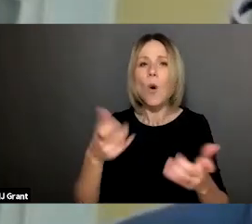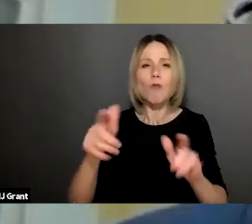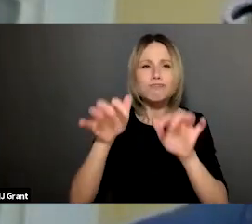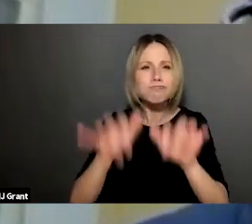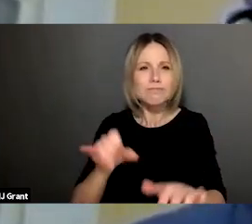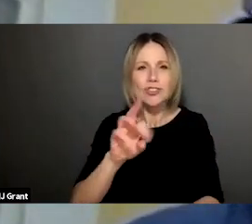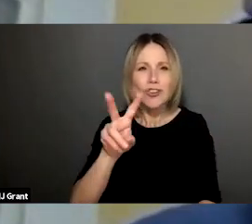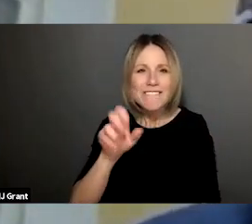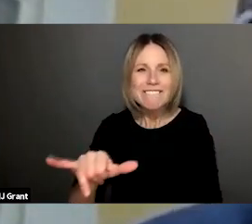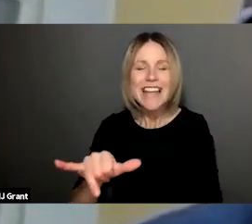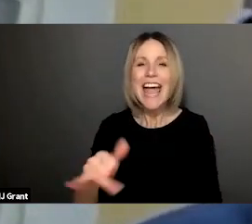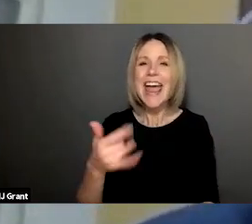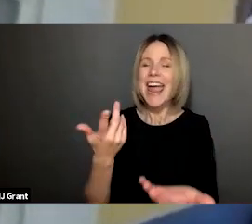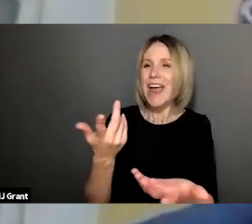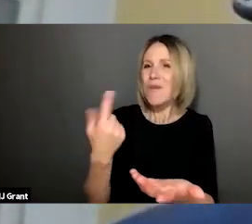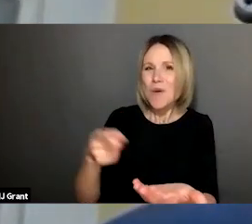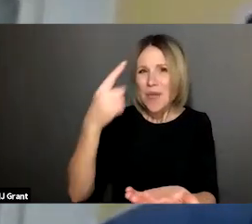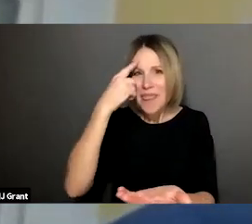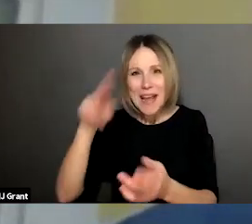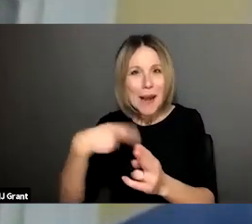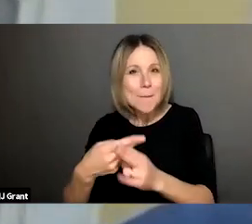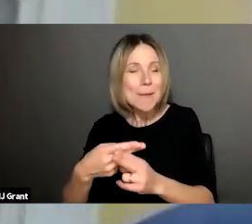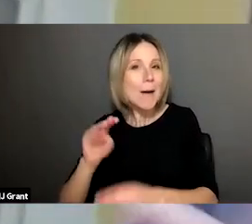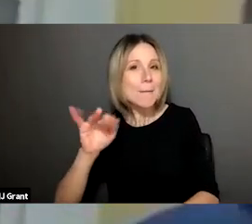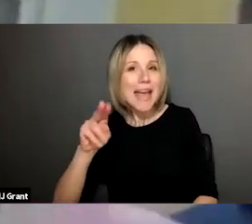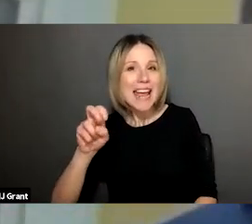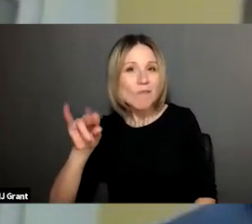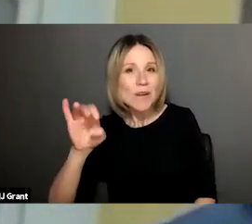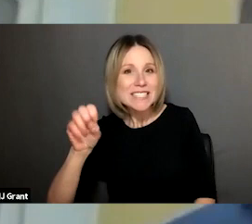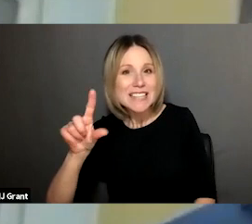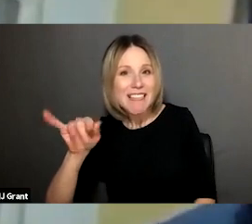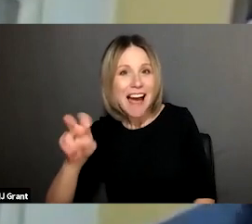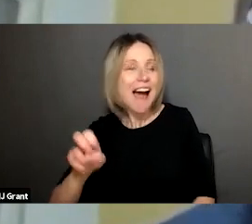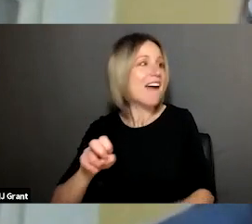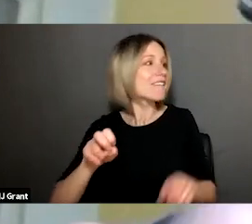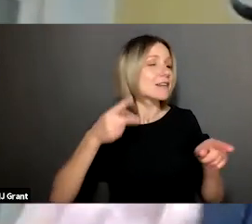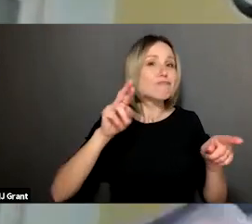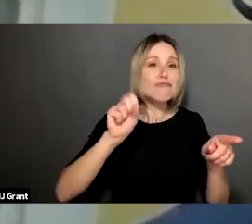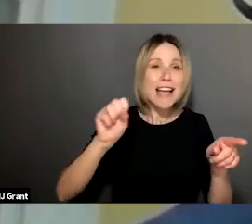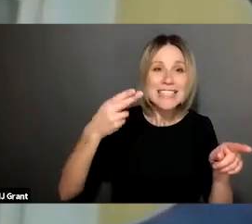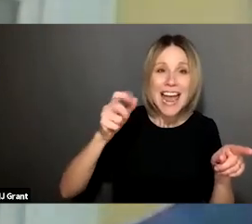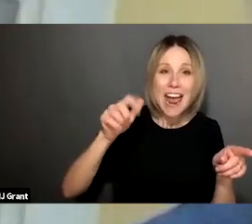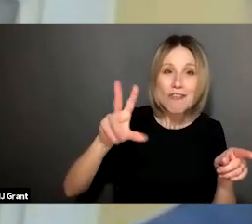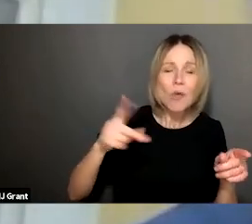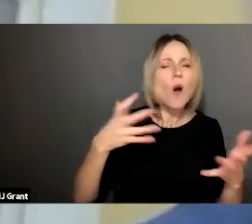you're feeling about the Press Herald these days. Thank you again, Sam, Andrew, and